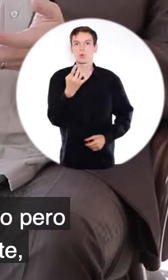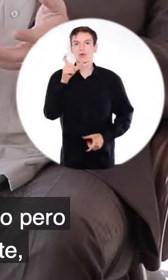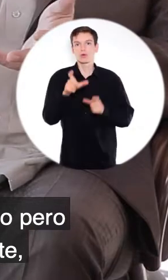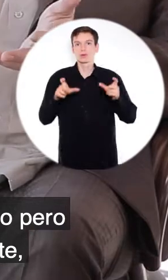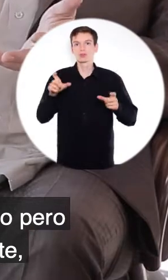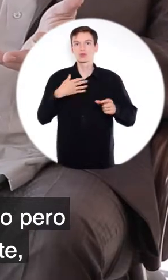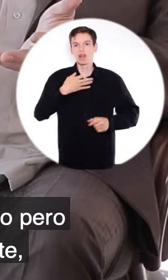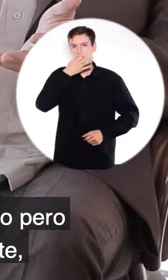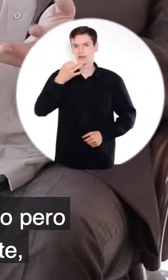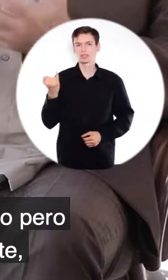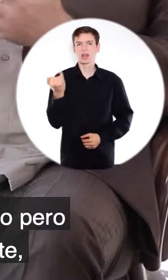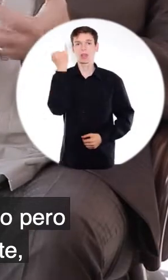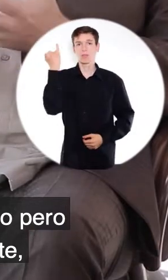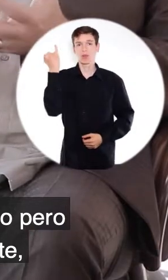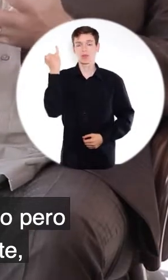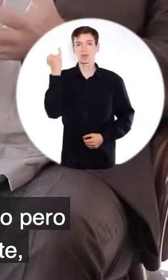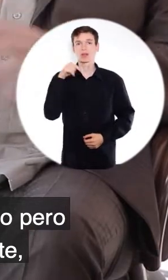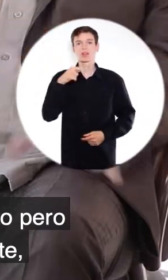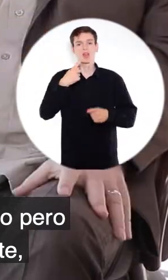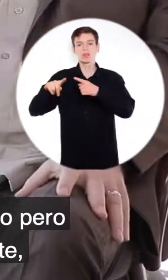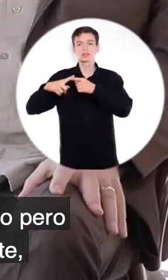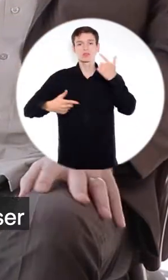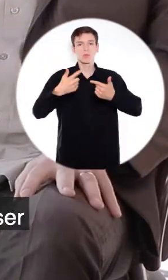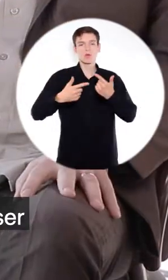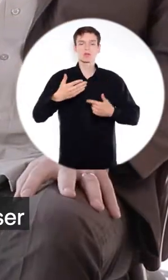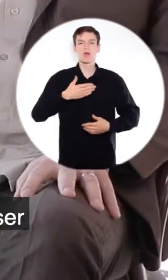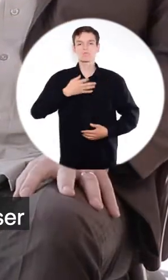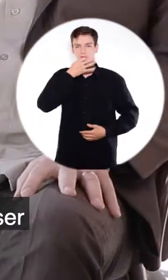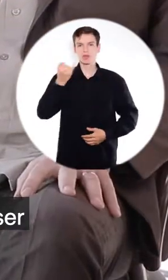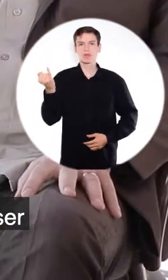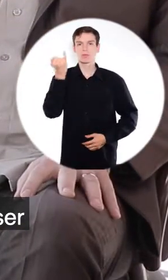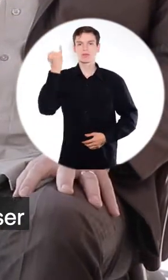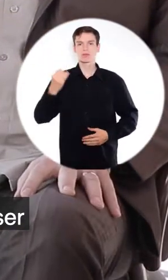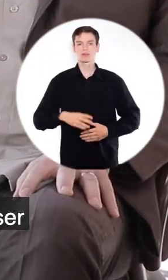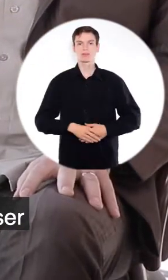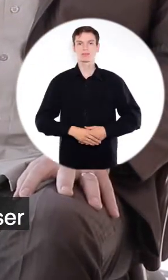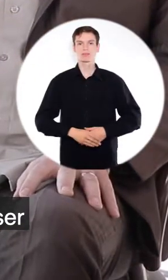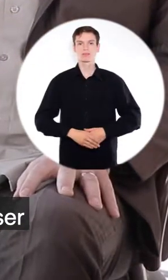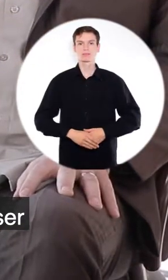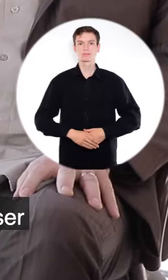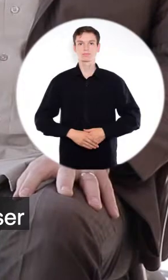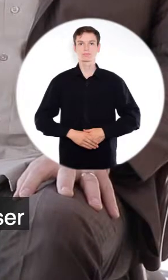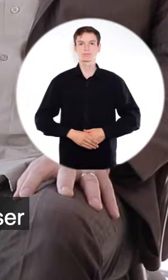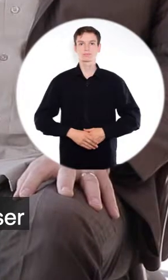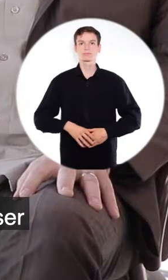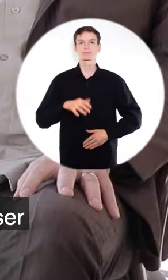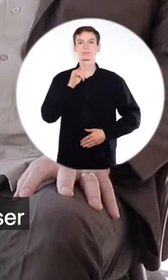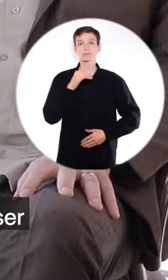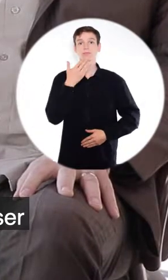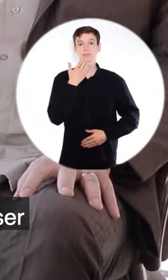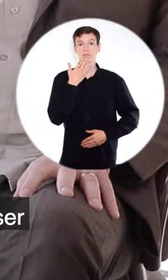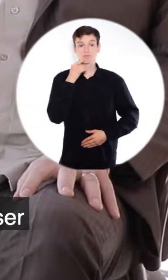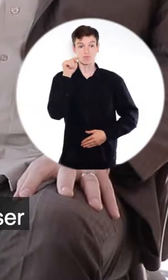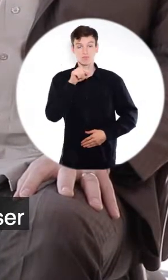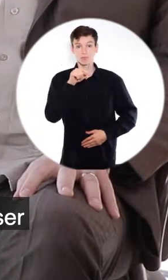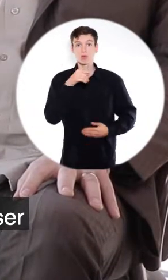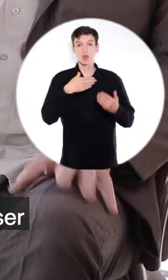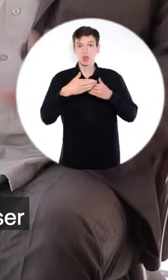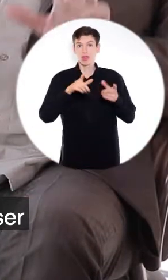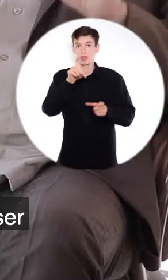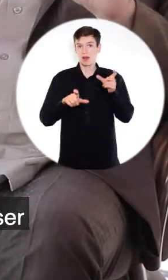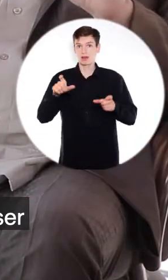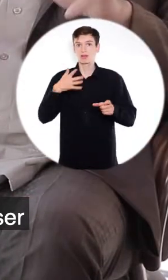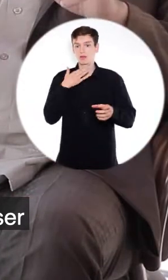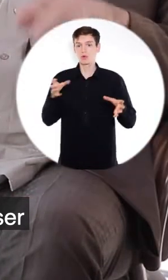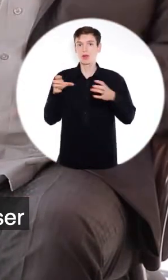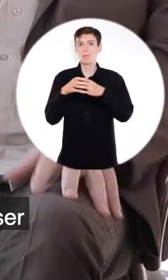it's a movement. In fact, it's a party, but no coherent ideology or structure. And we see a huge rise in the number of